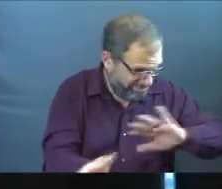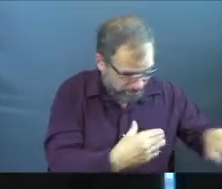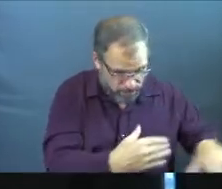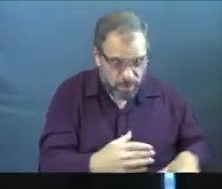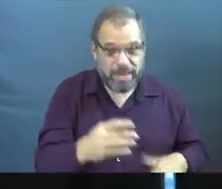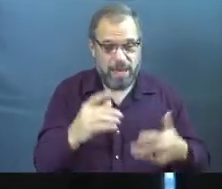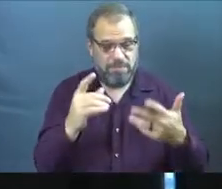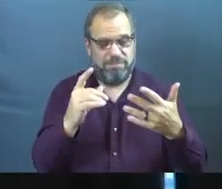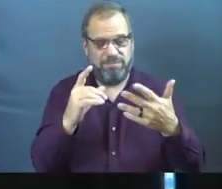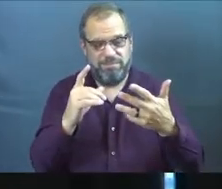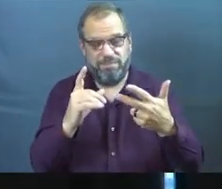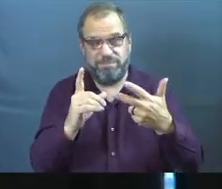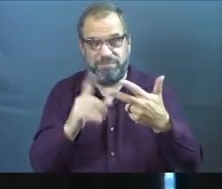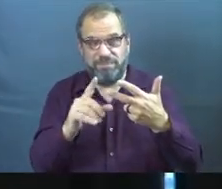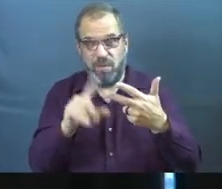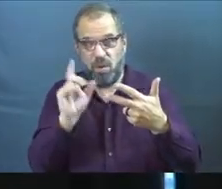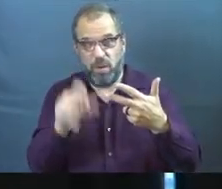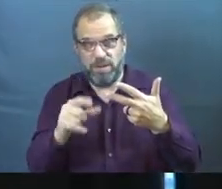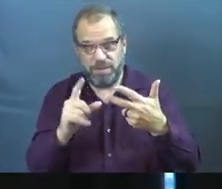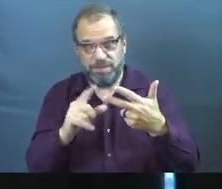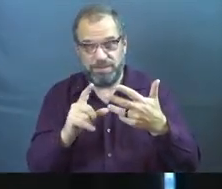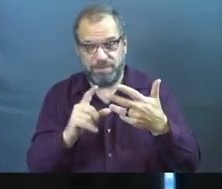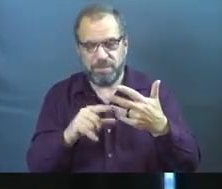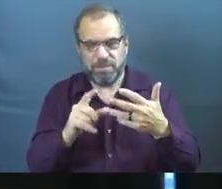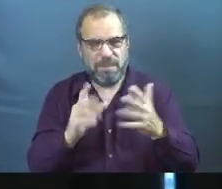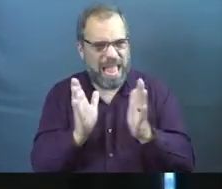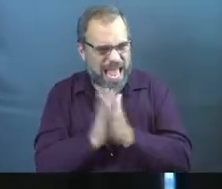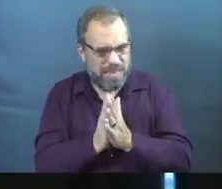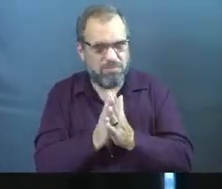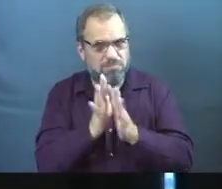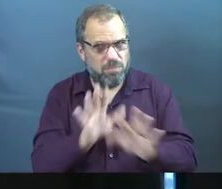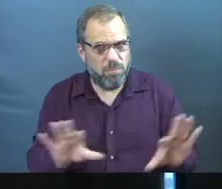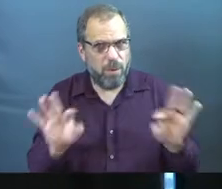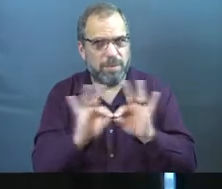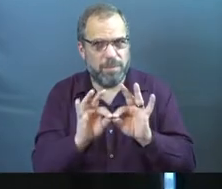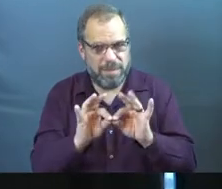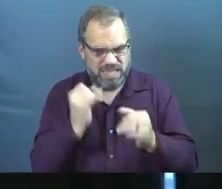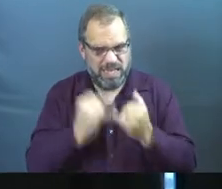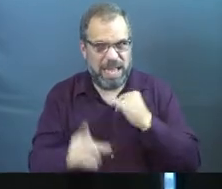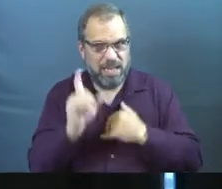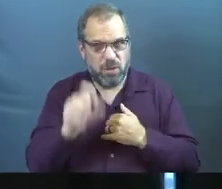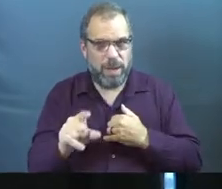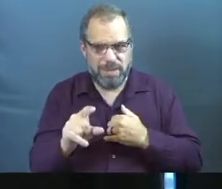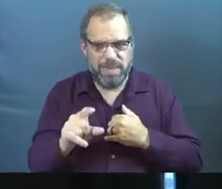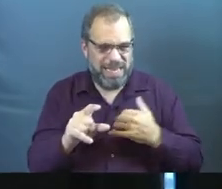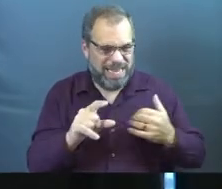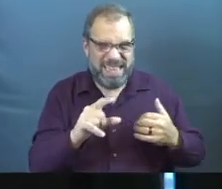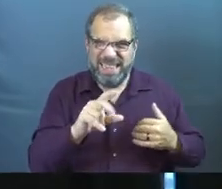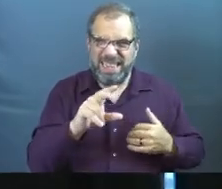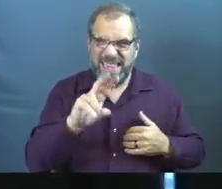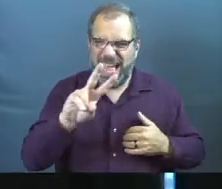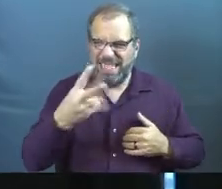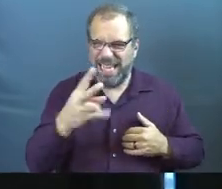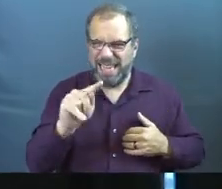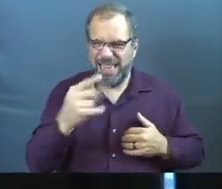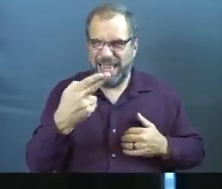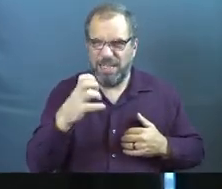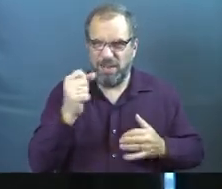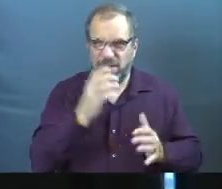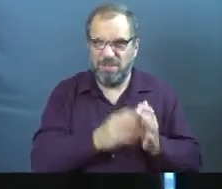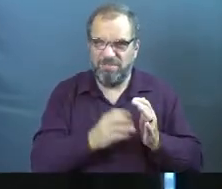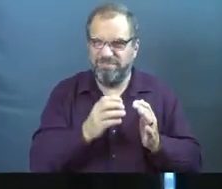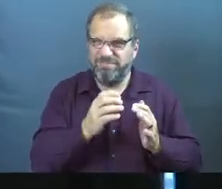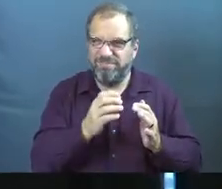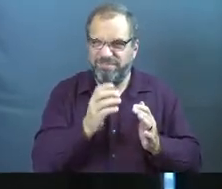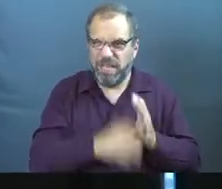we have one more question that we're gonna look through that somebody had asked, and I think it's super important because it helps actually bring that 2 Thessalonians verse into a